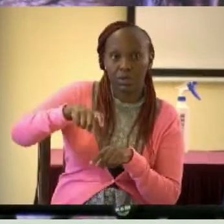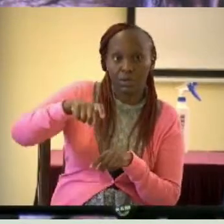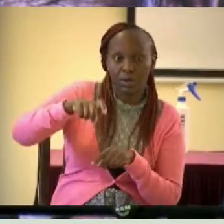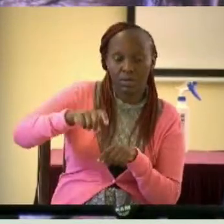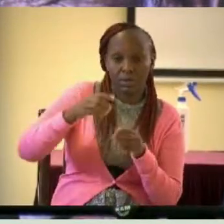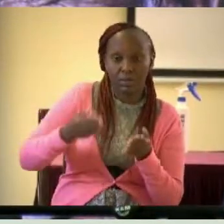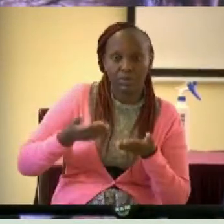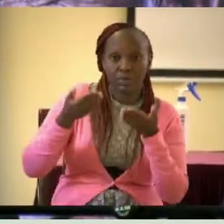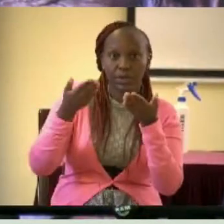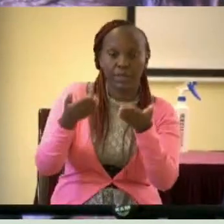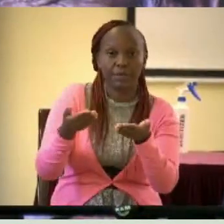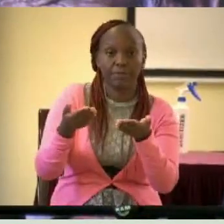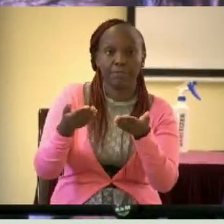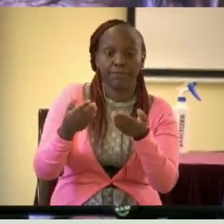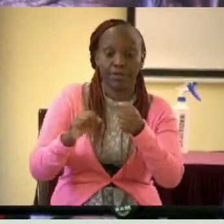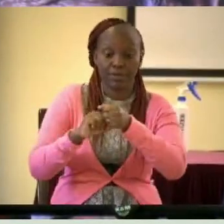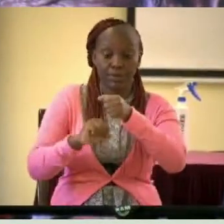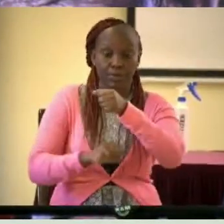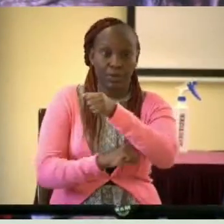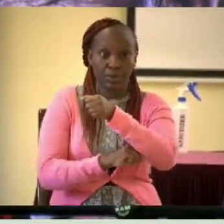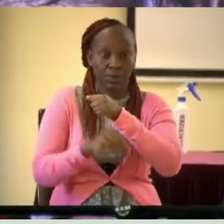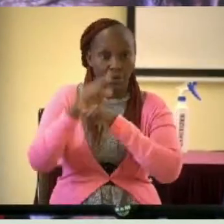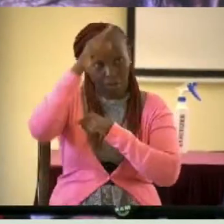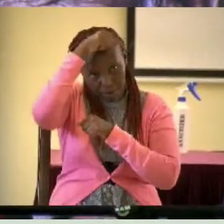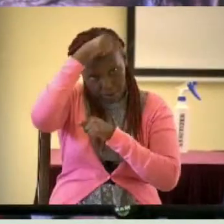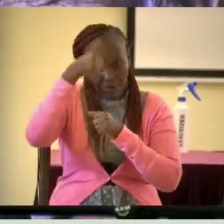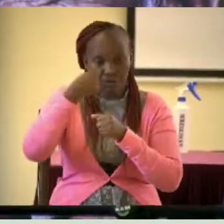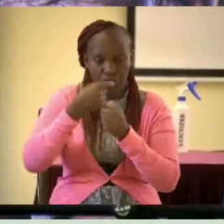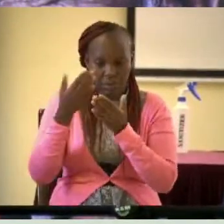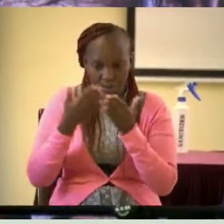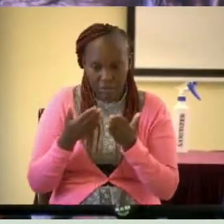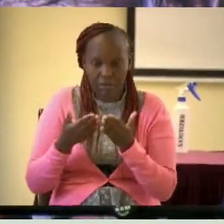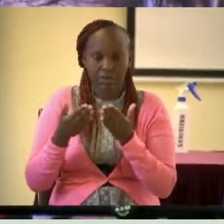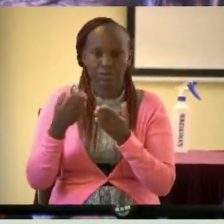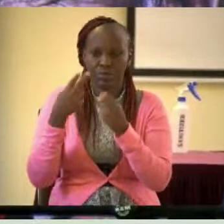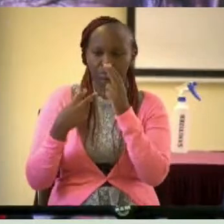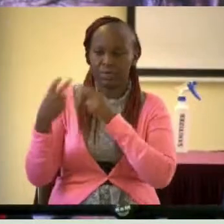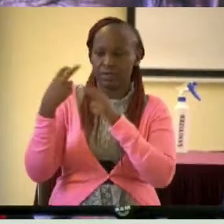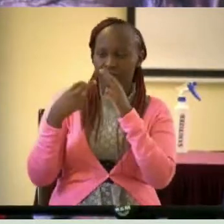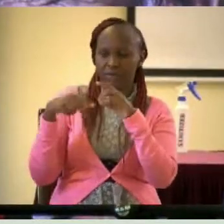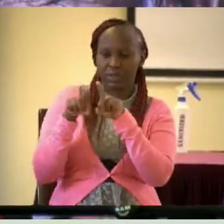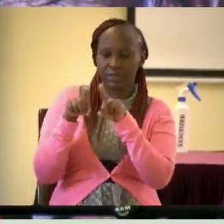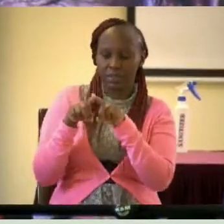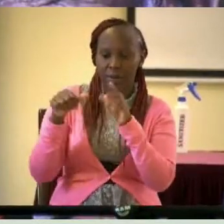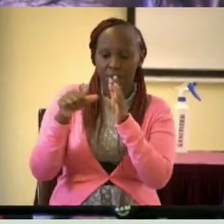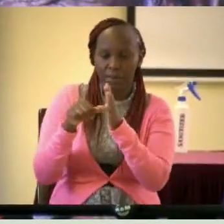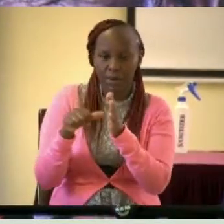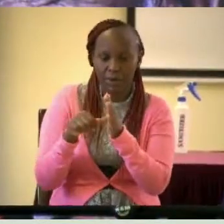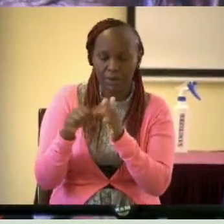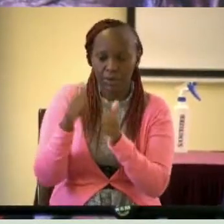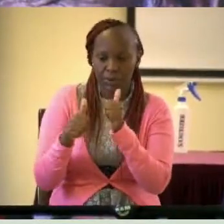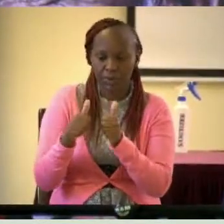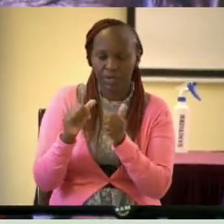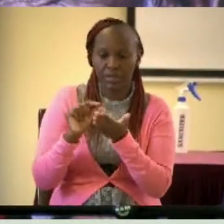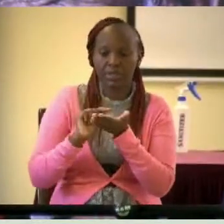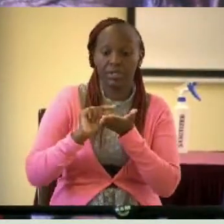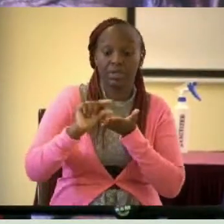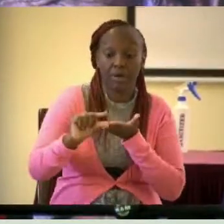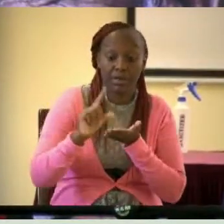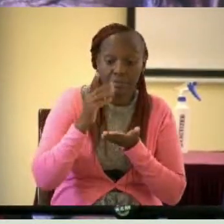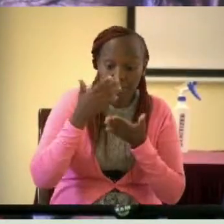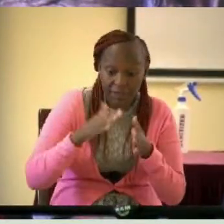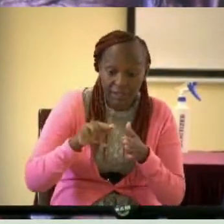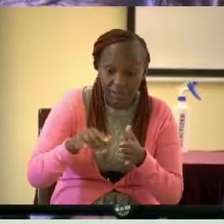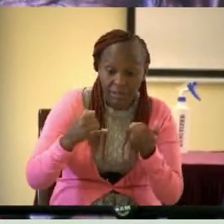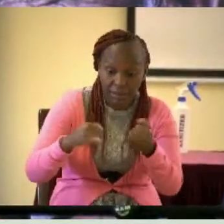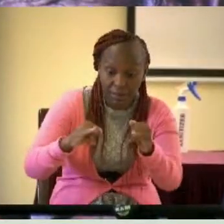give scholars an opportunity also to reflect on the same problems which our grantees under plead are